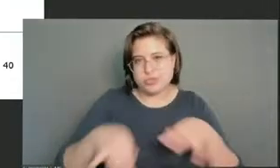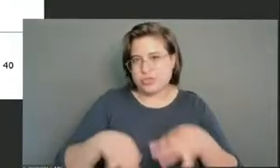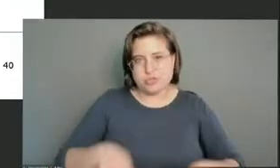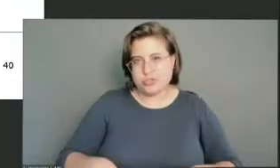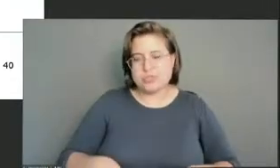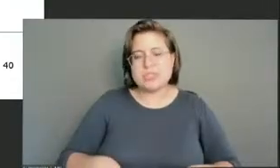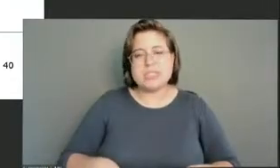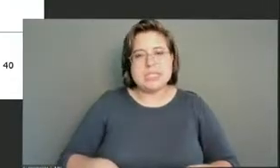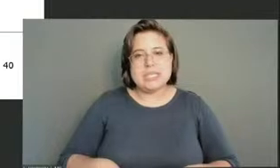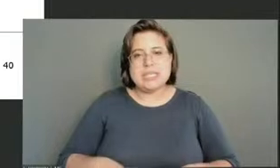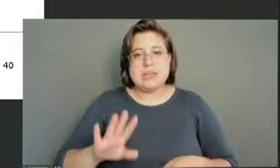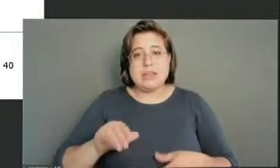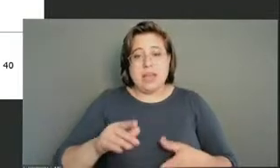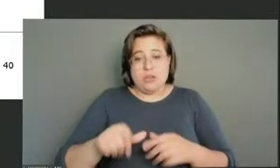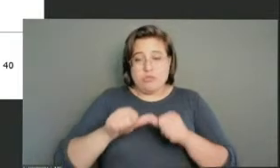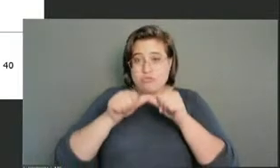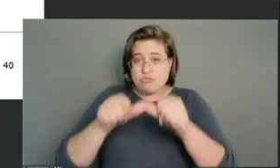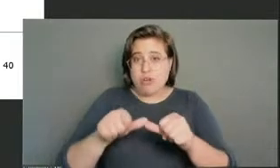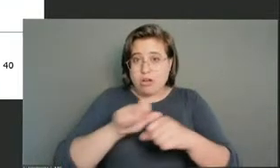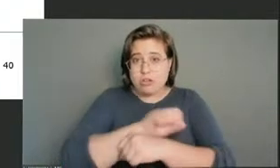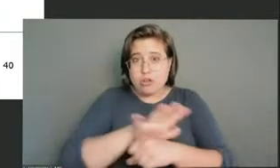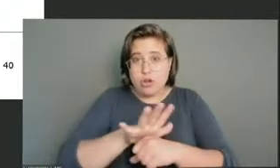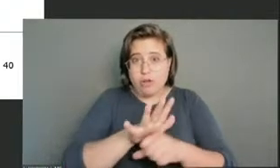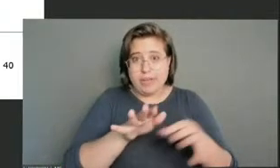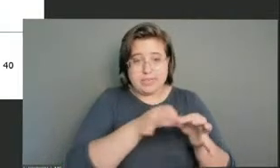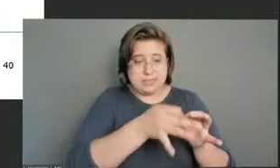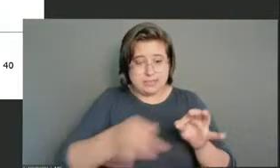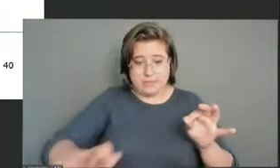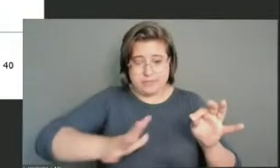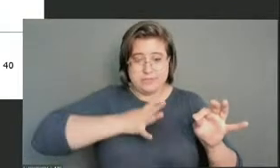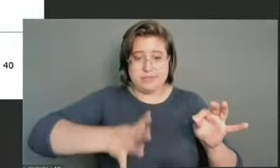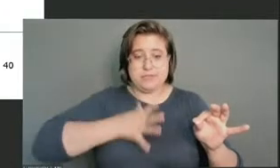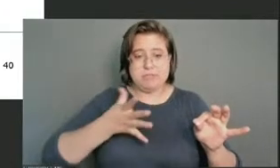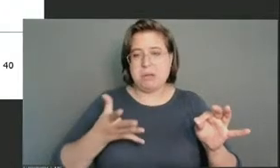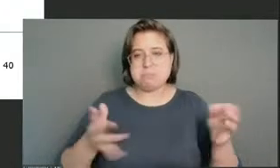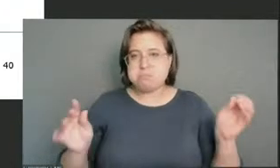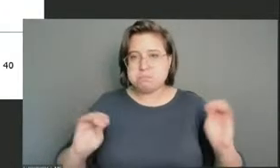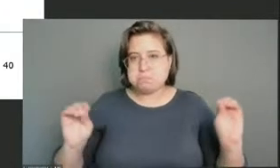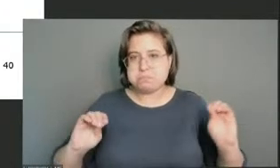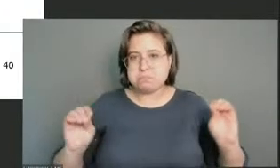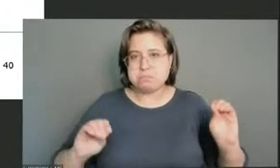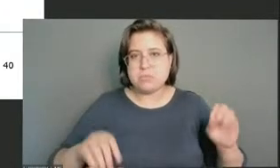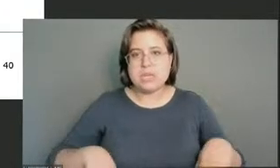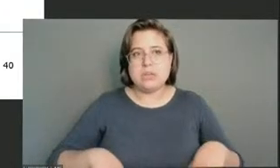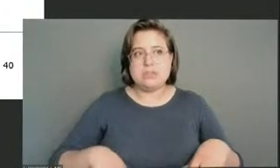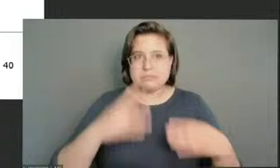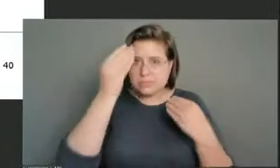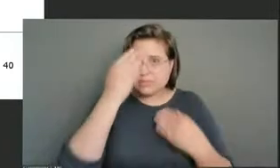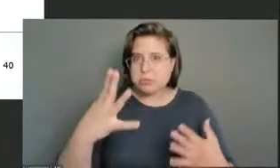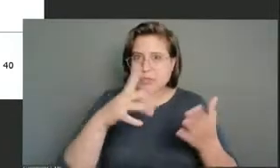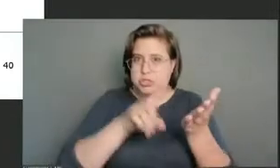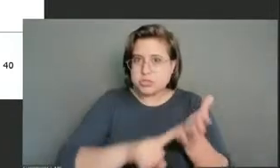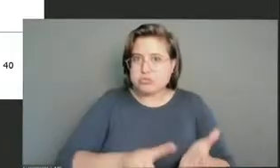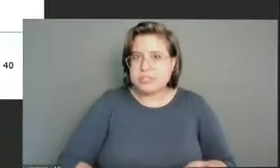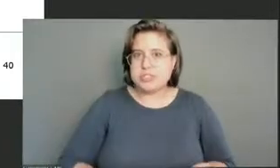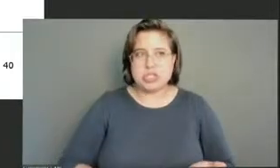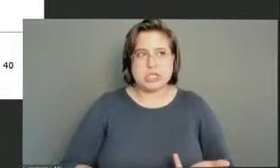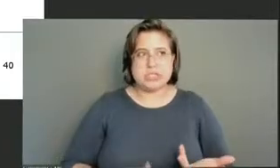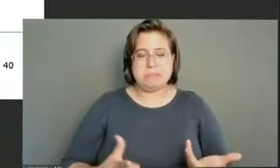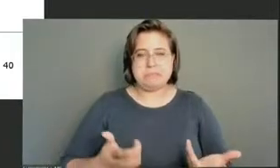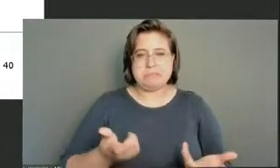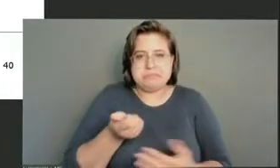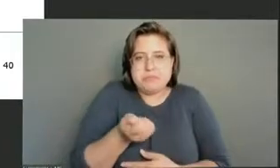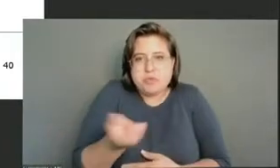accepted definition of long COVID. There's also this limited availability of information because of that lack of accepted